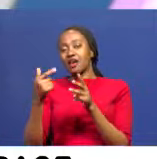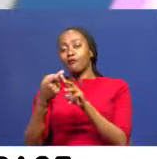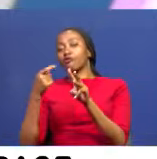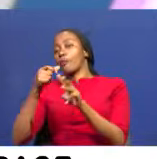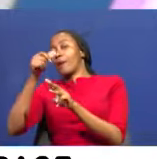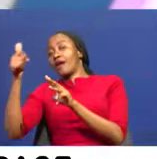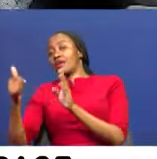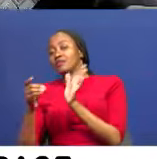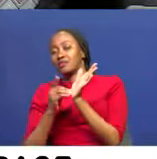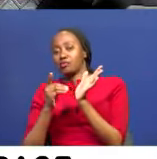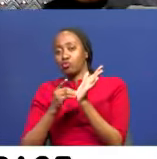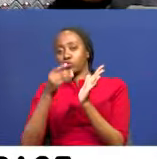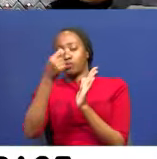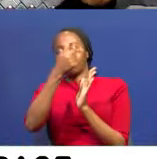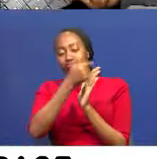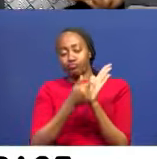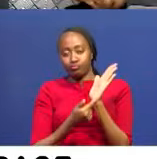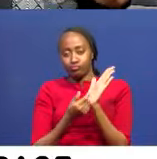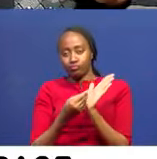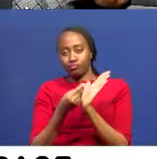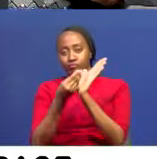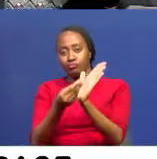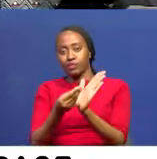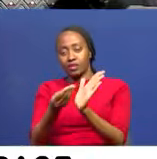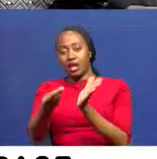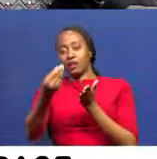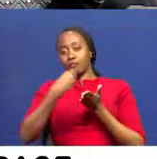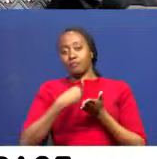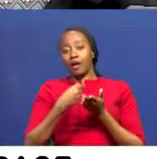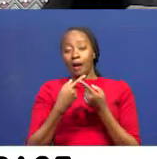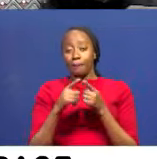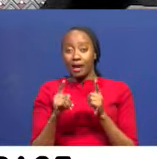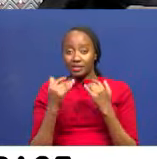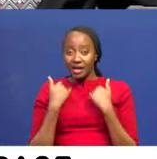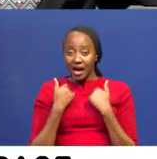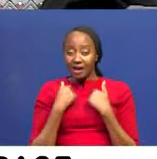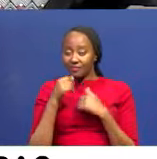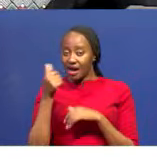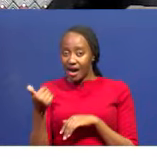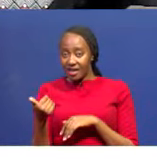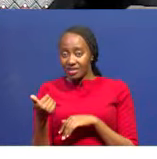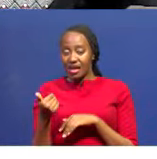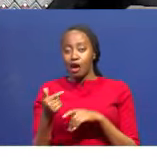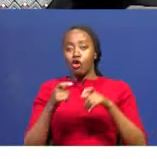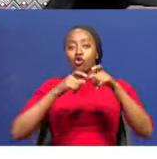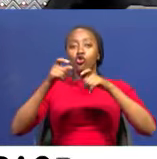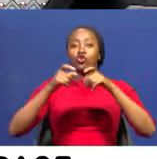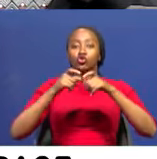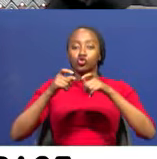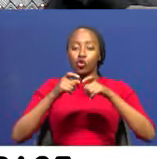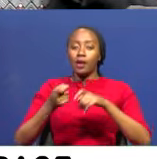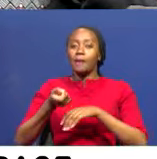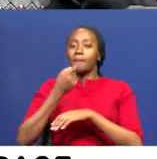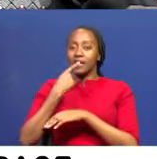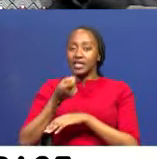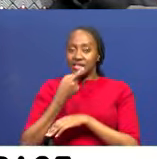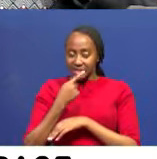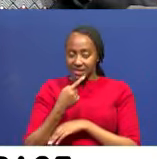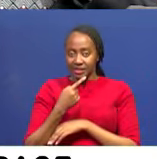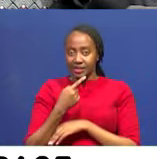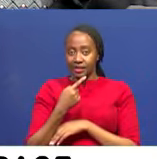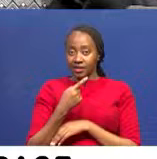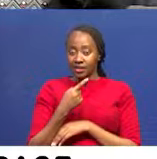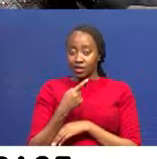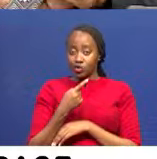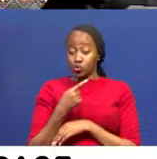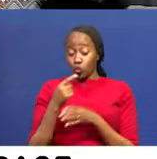note that pharmacists can prescribe medicines within certain limits, and then now you have the controlled medicines. In many of the countries